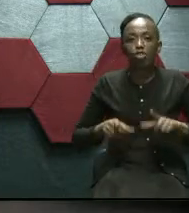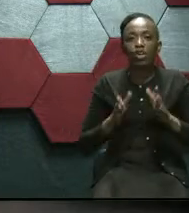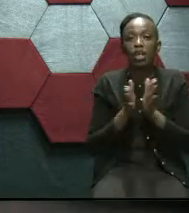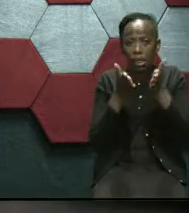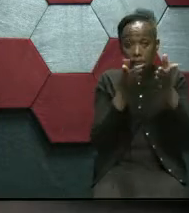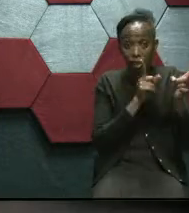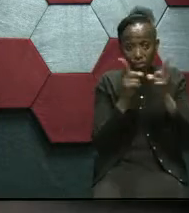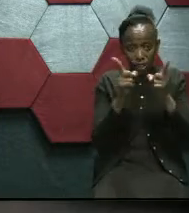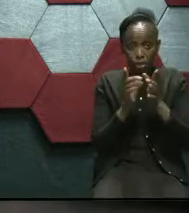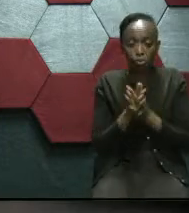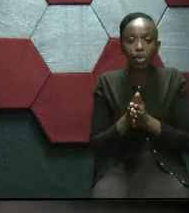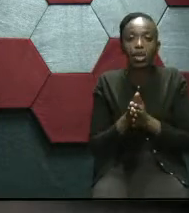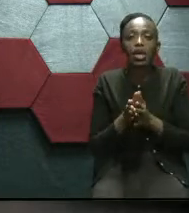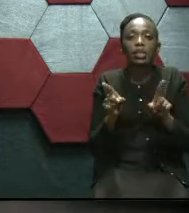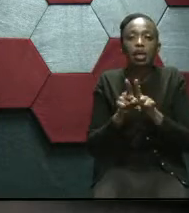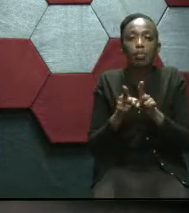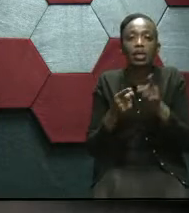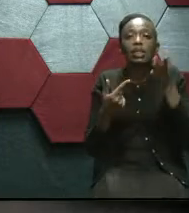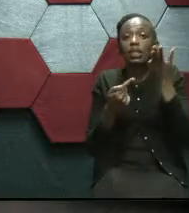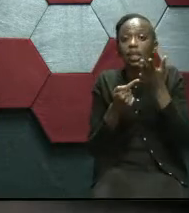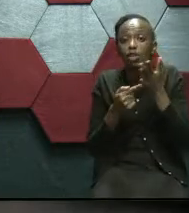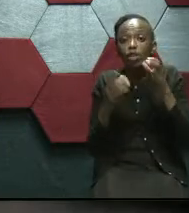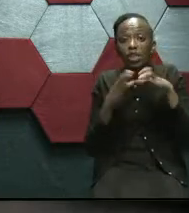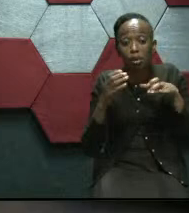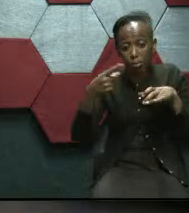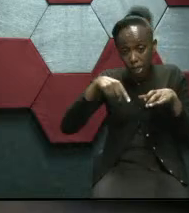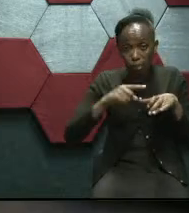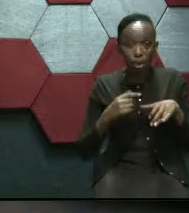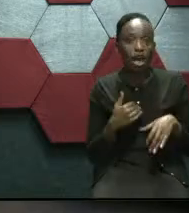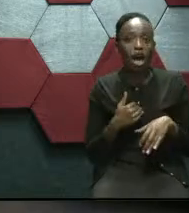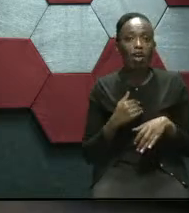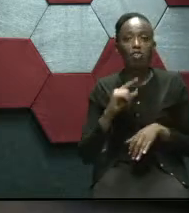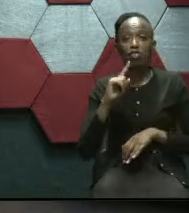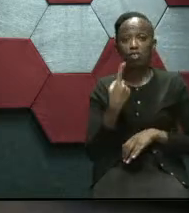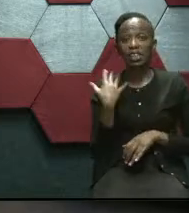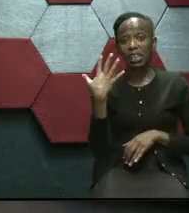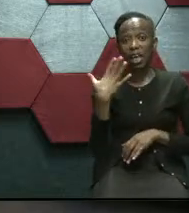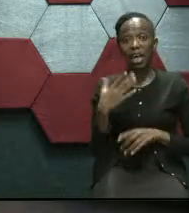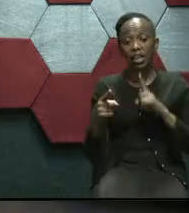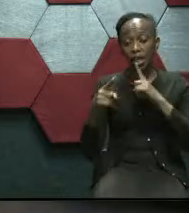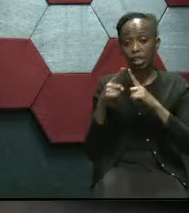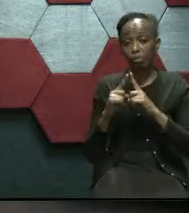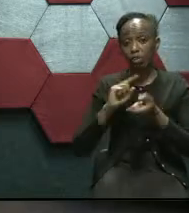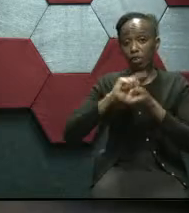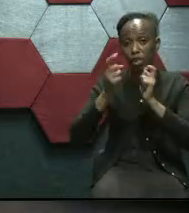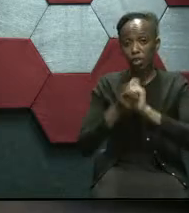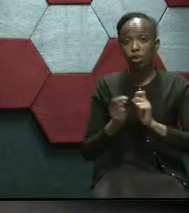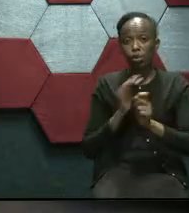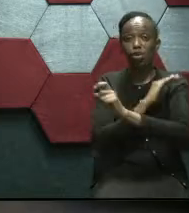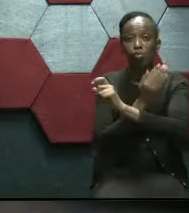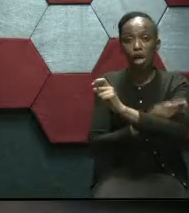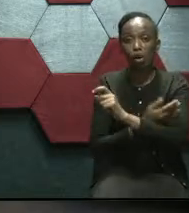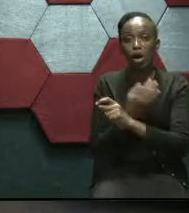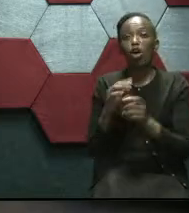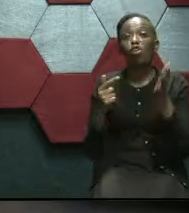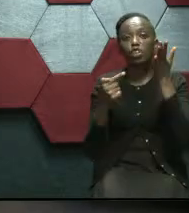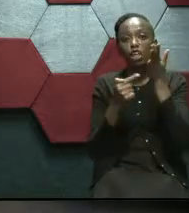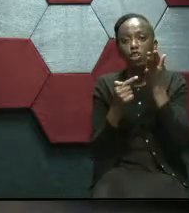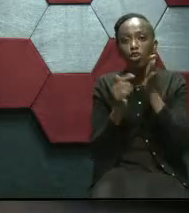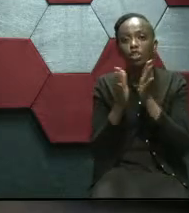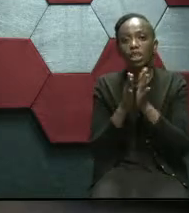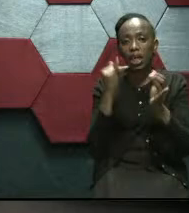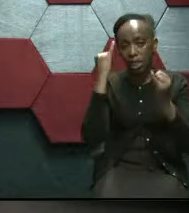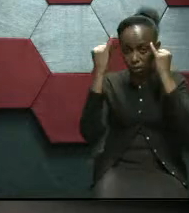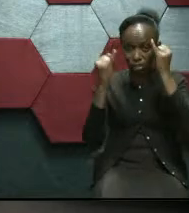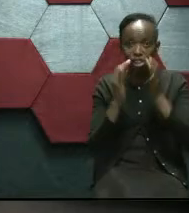Safaricom. And being a technology company, we have a first-hand experience of transformative power of technology and